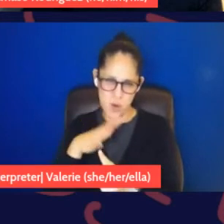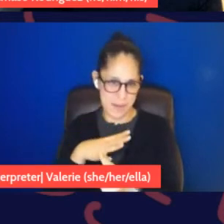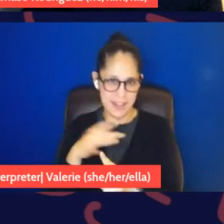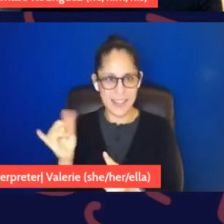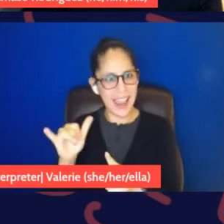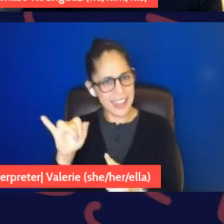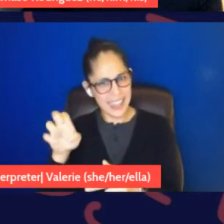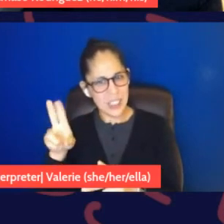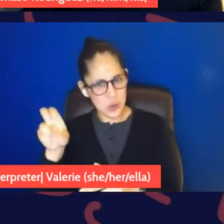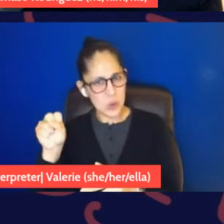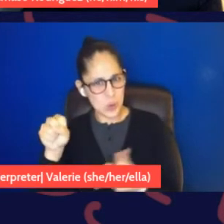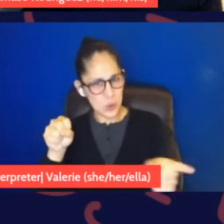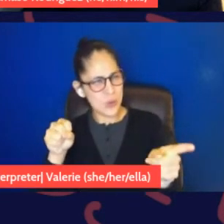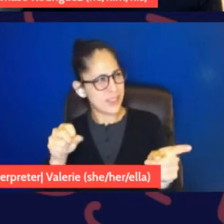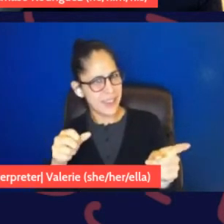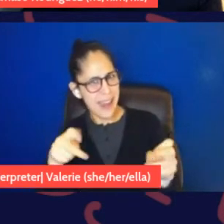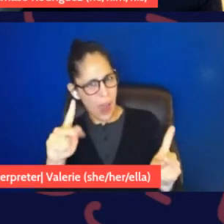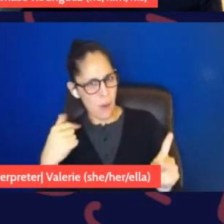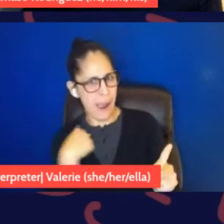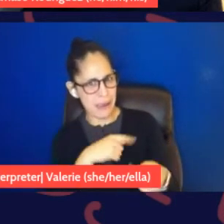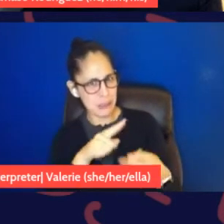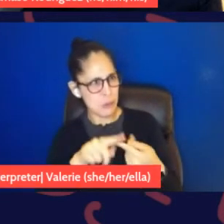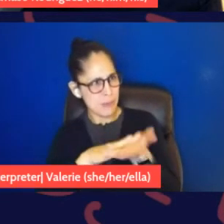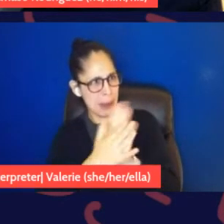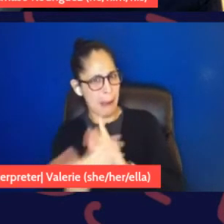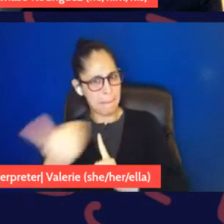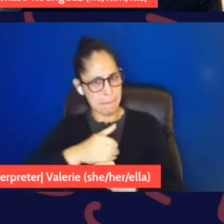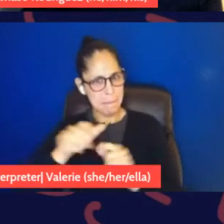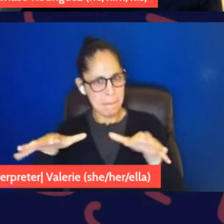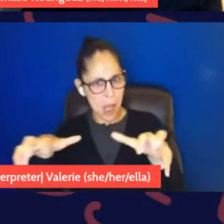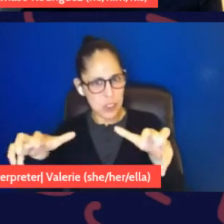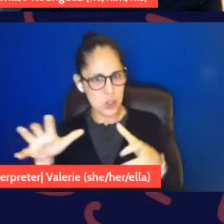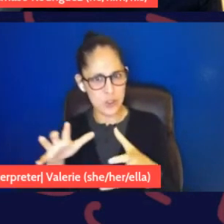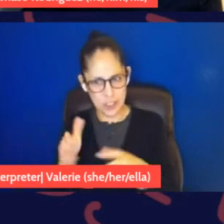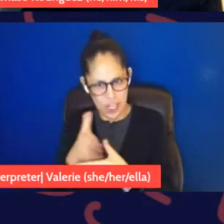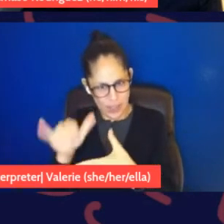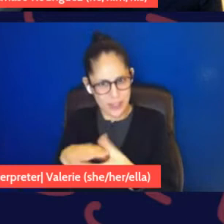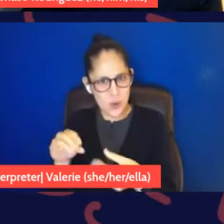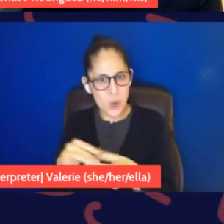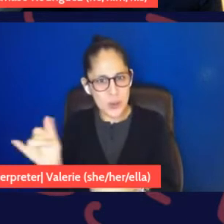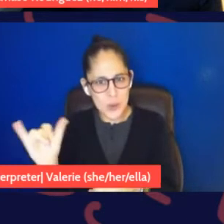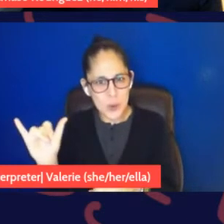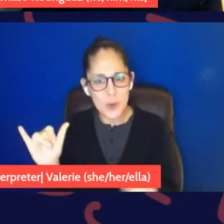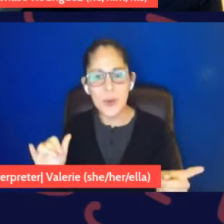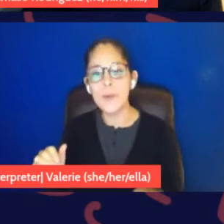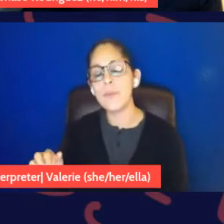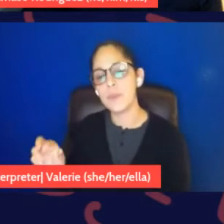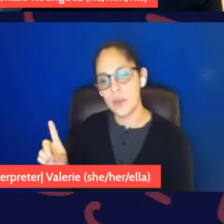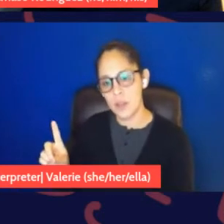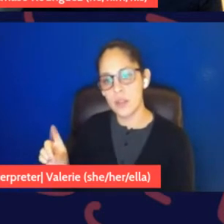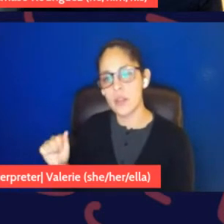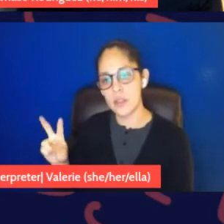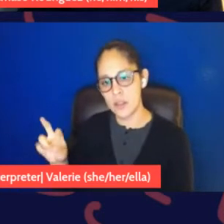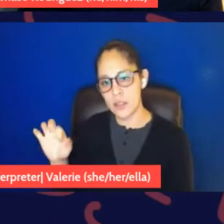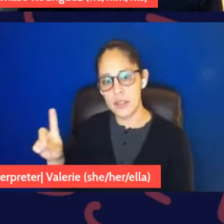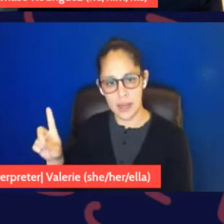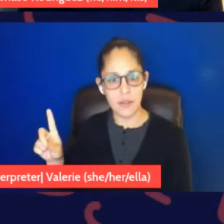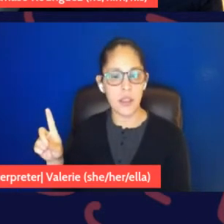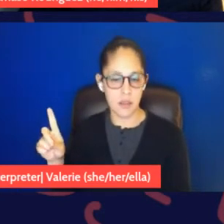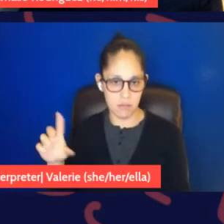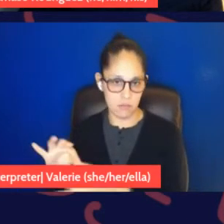monstrous as well, you know, tell those different stories. And so it raises a question too. I wonder,